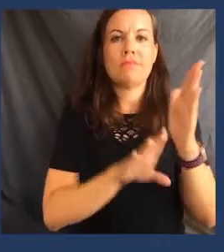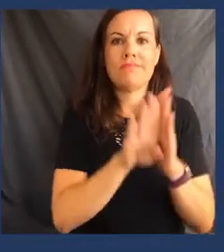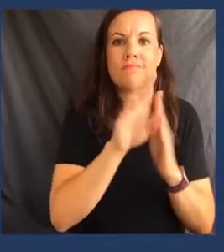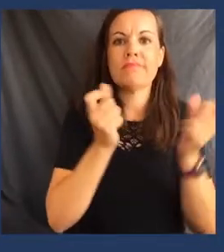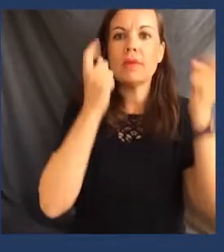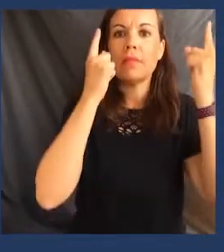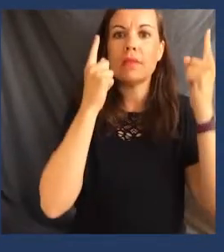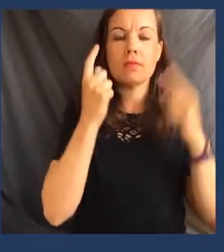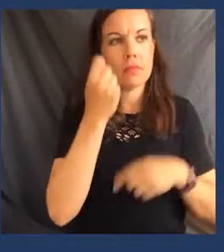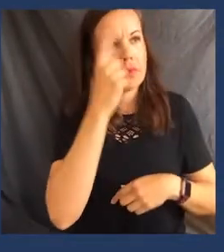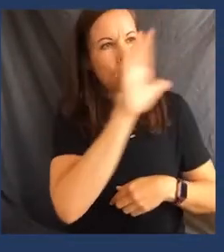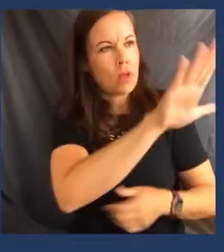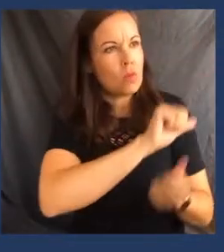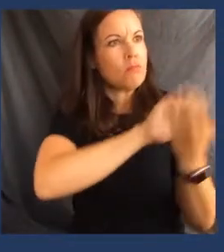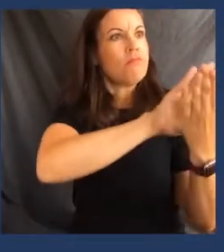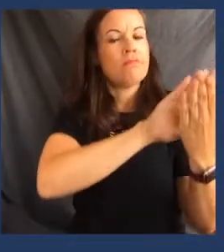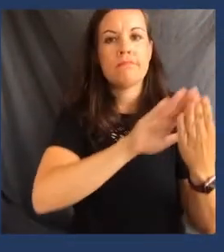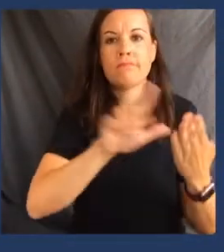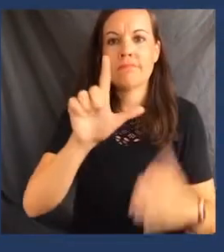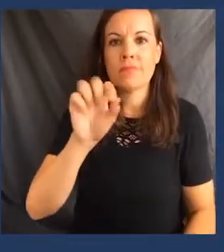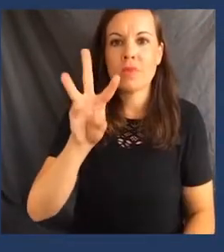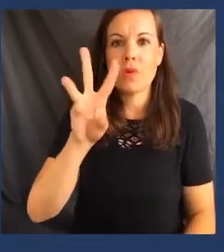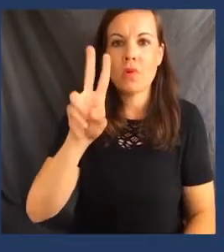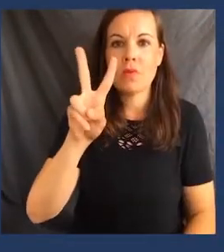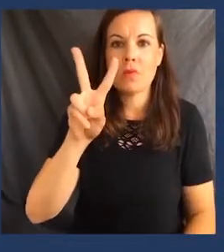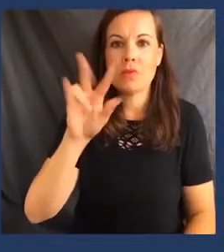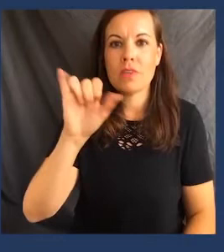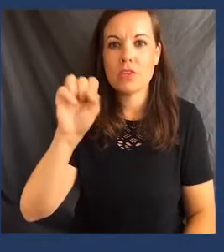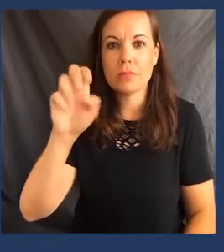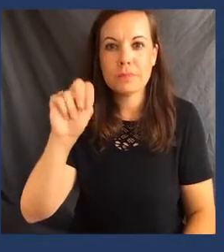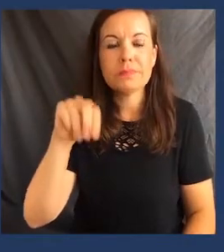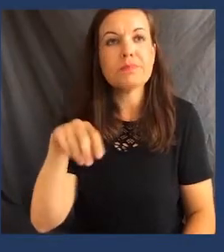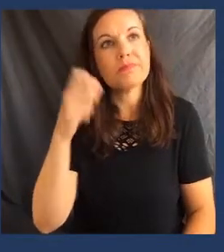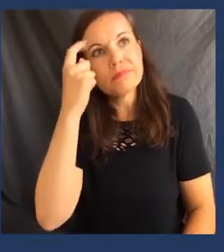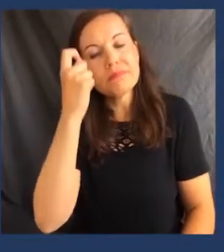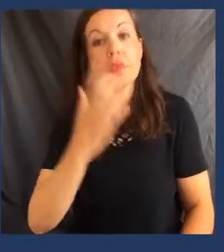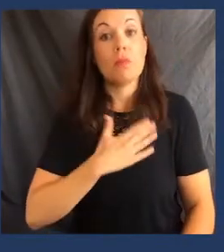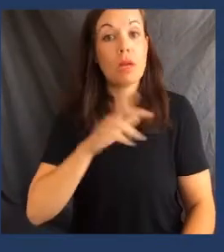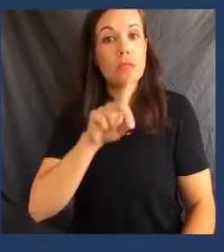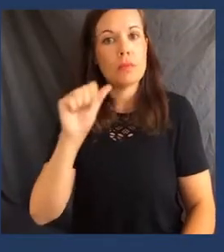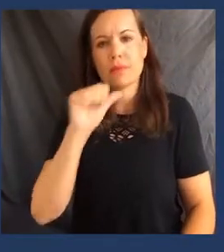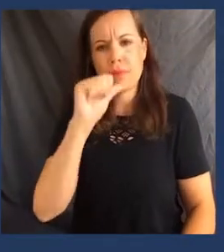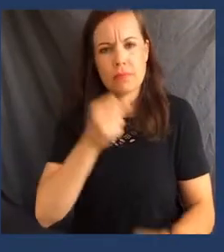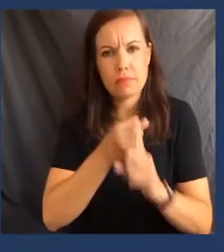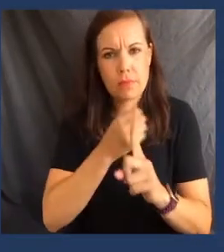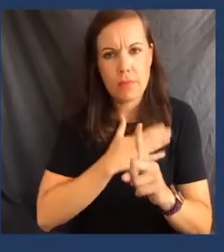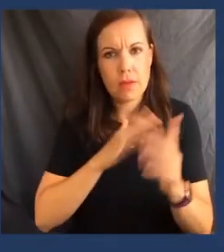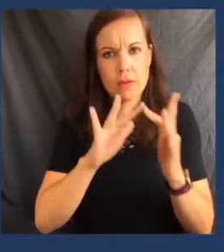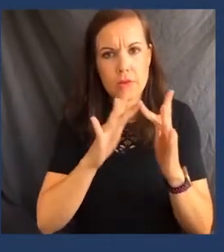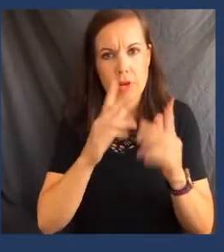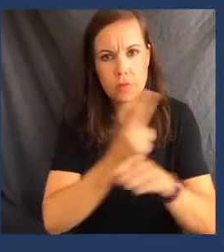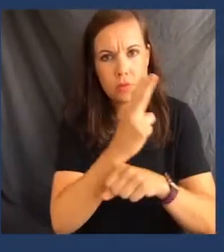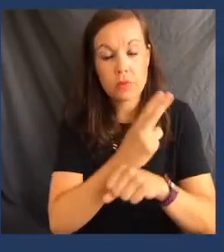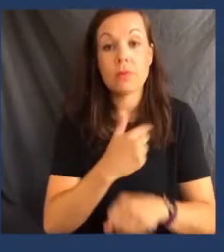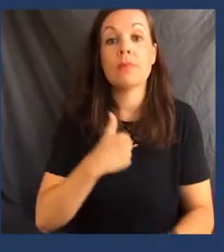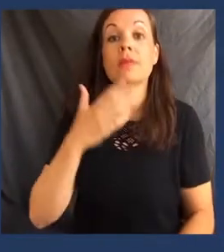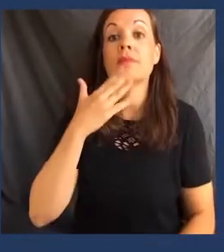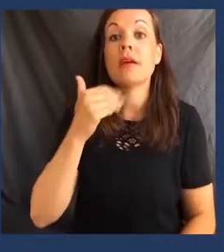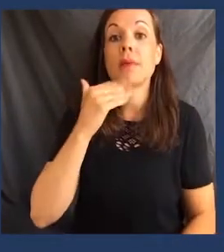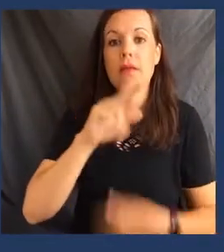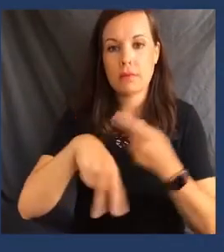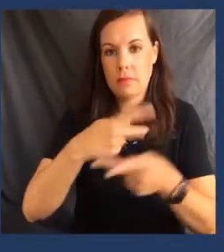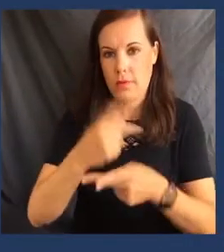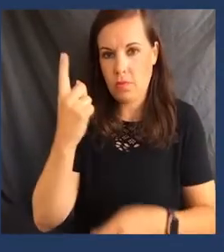low vision. And while my disability doesn't affect my internet usage, I'm a type 1 diabetic and I've got a number